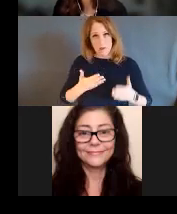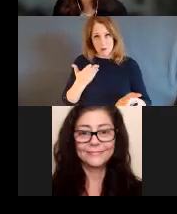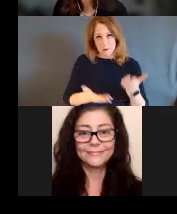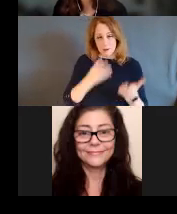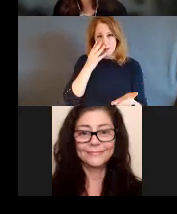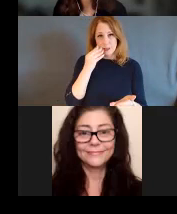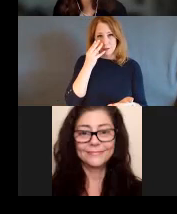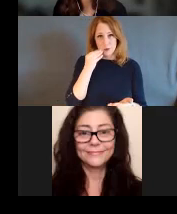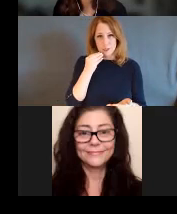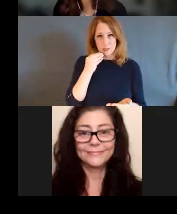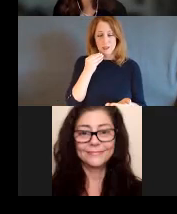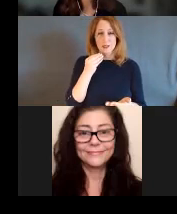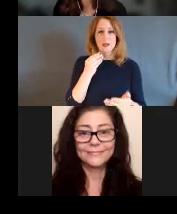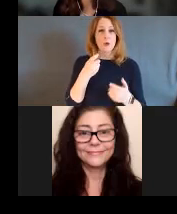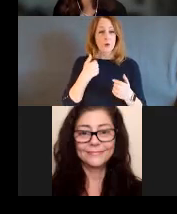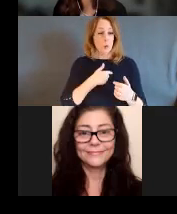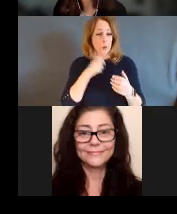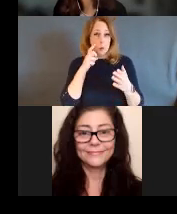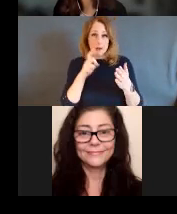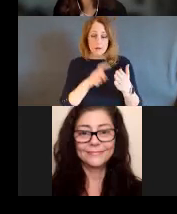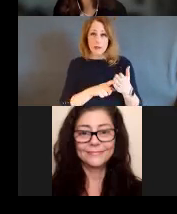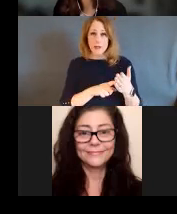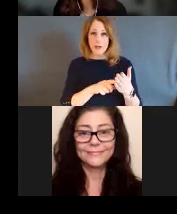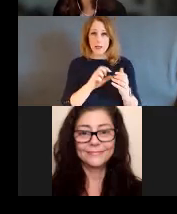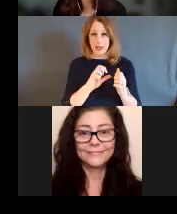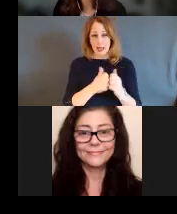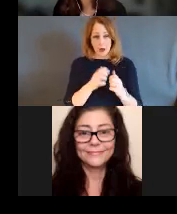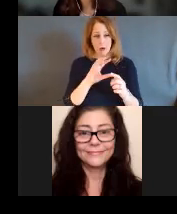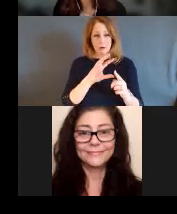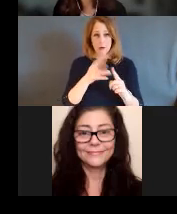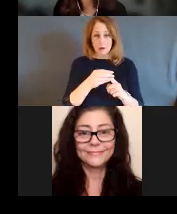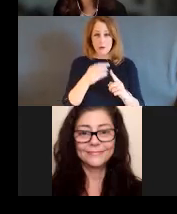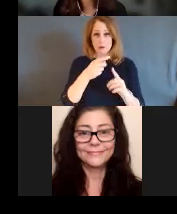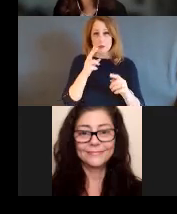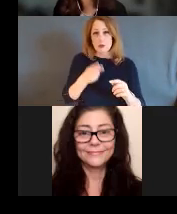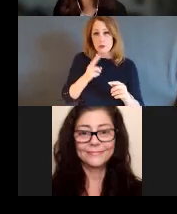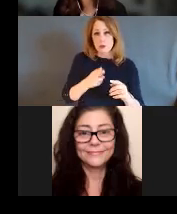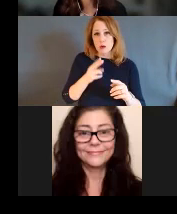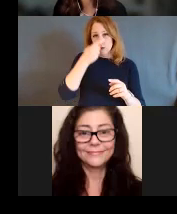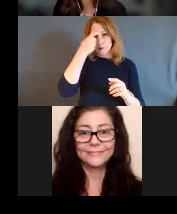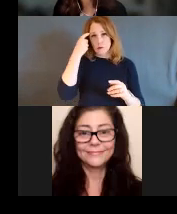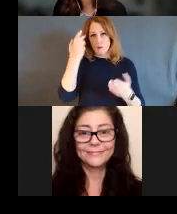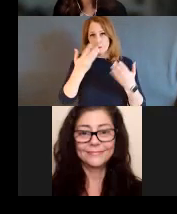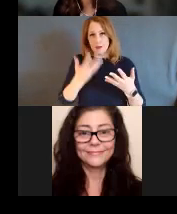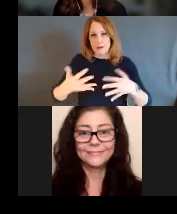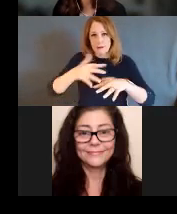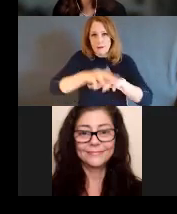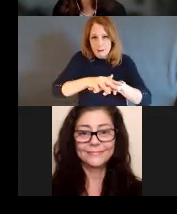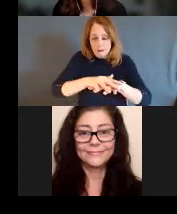experiencing? Are we recognizing how this historical and cultural trauma may be compounding the trauma of a sexual assault?